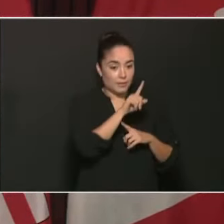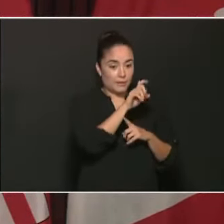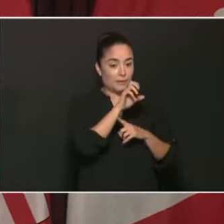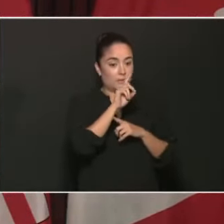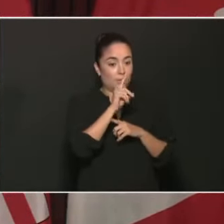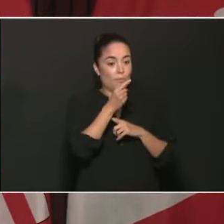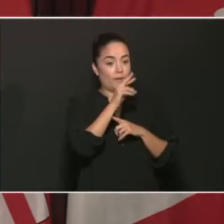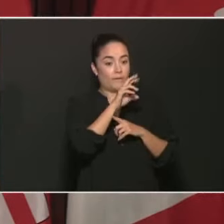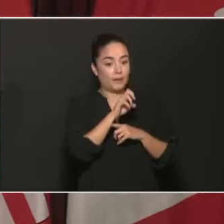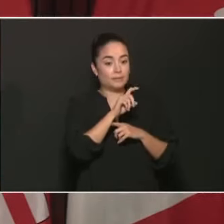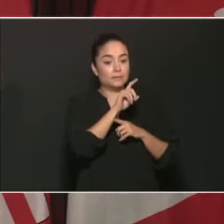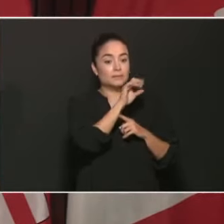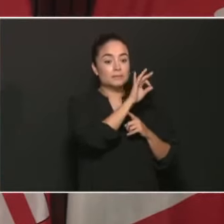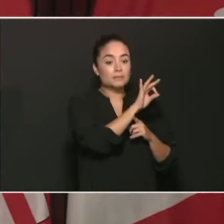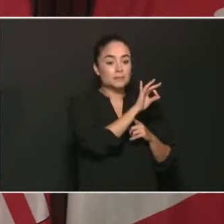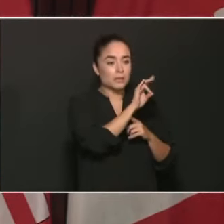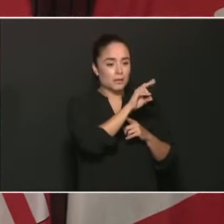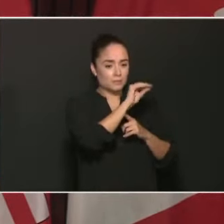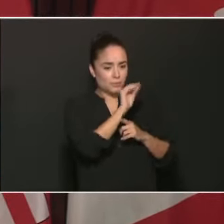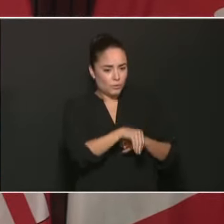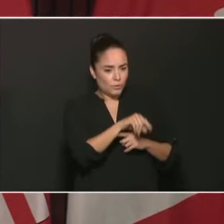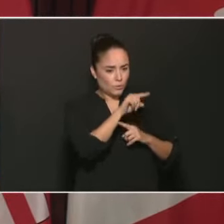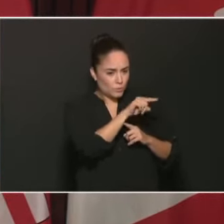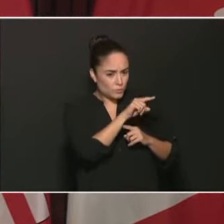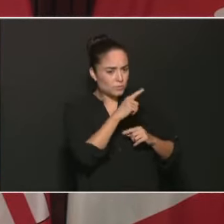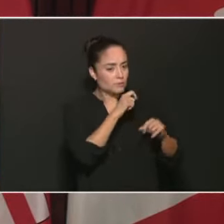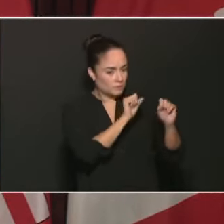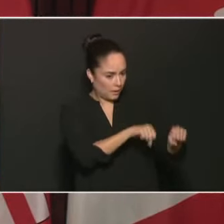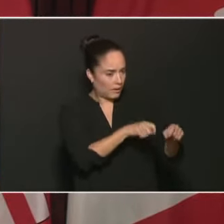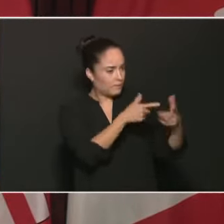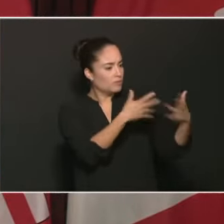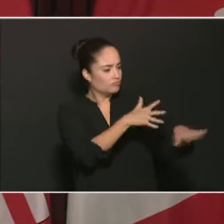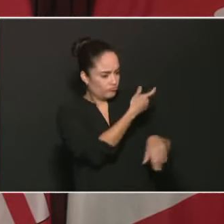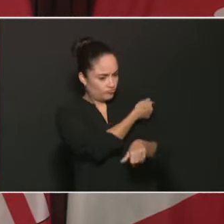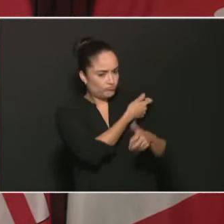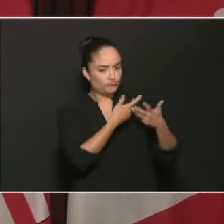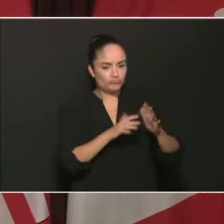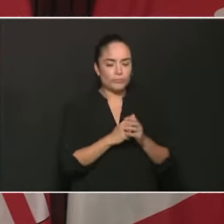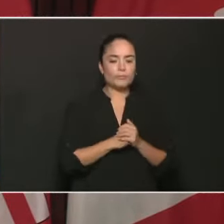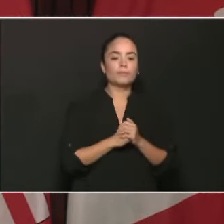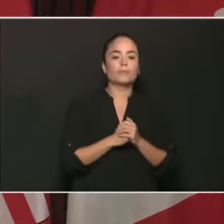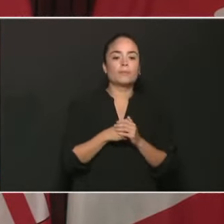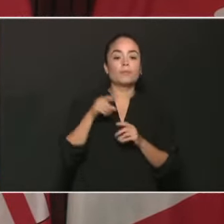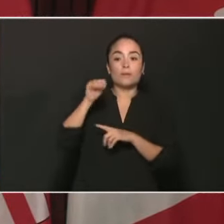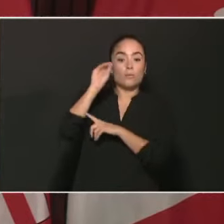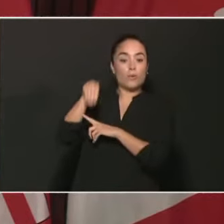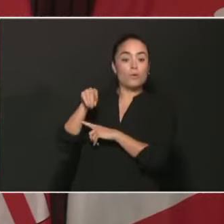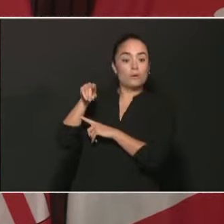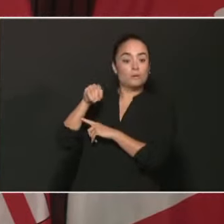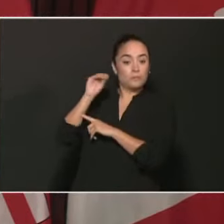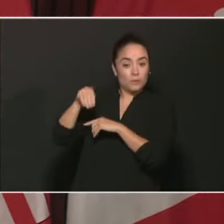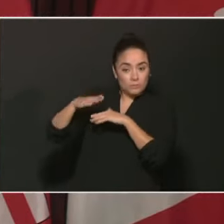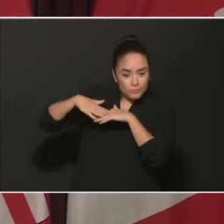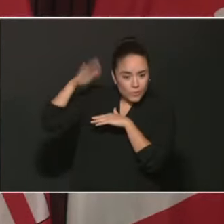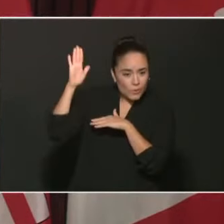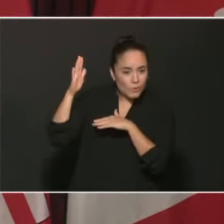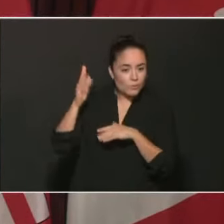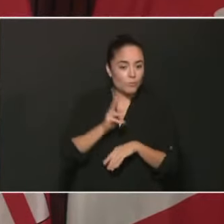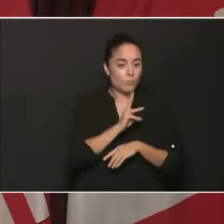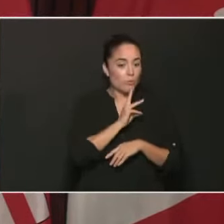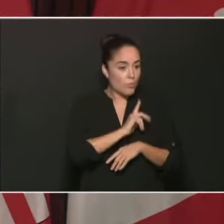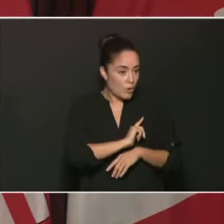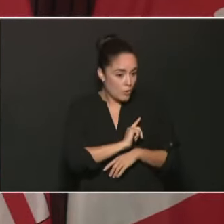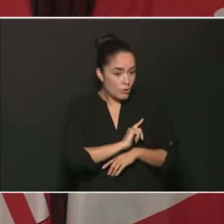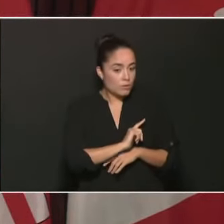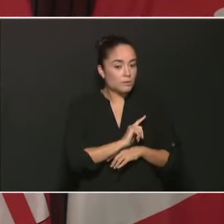eligible population has been immunized. Ottawa's 90% and above. Waterloo's 90% and above. So